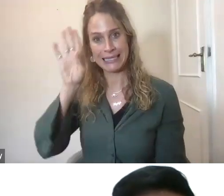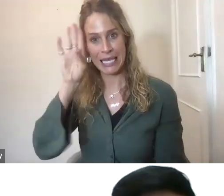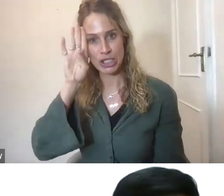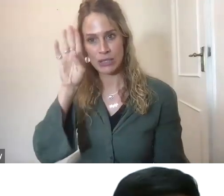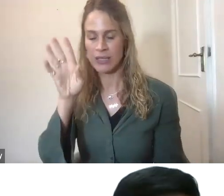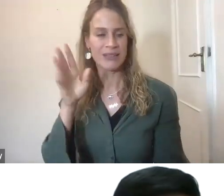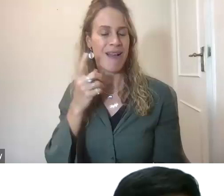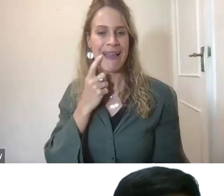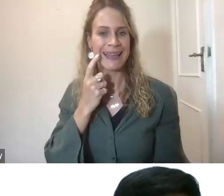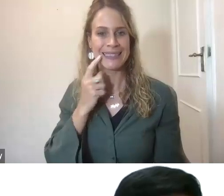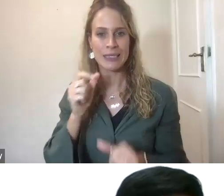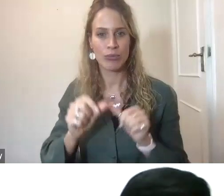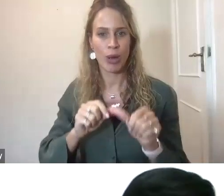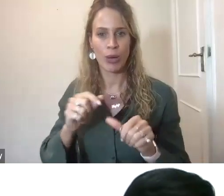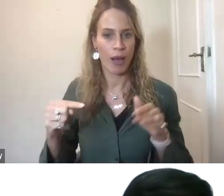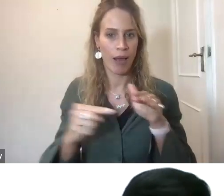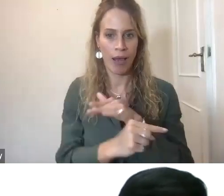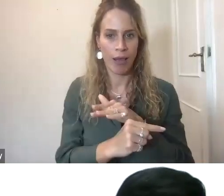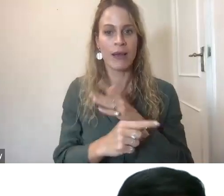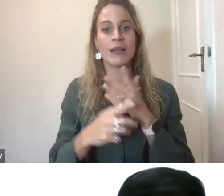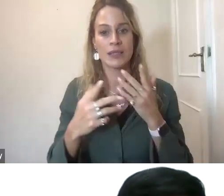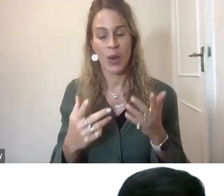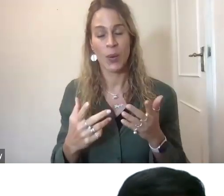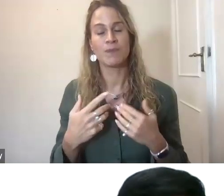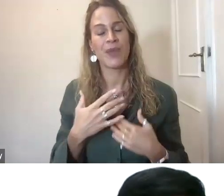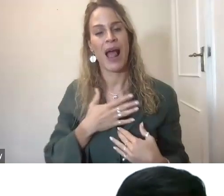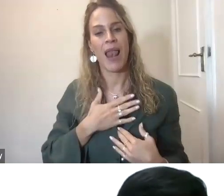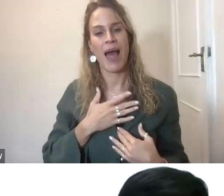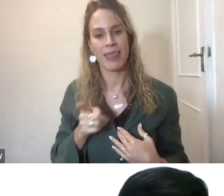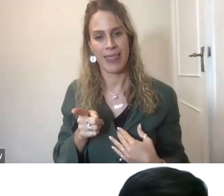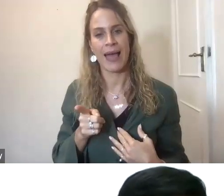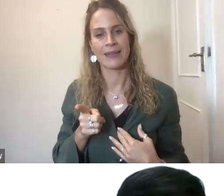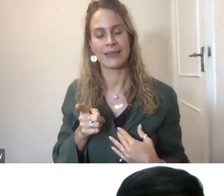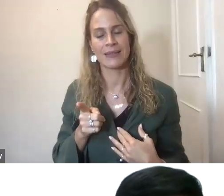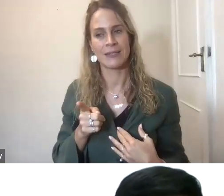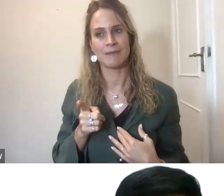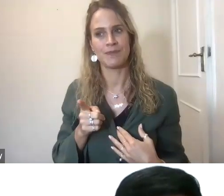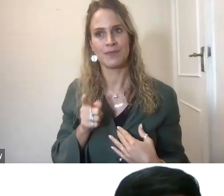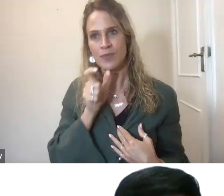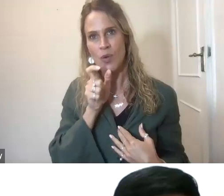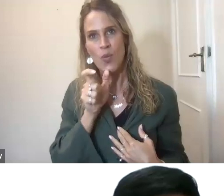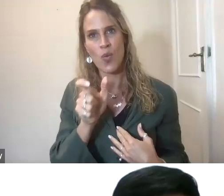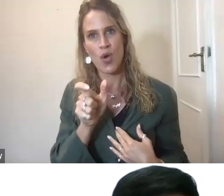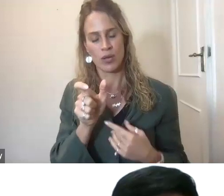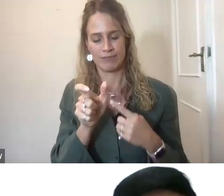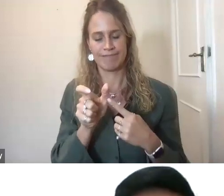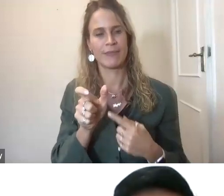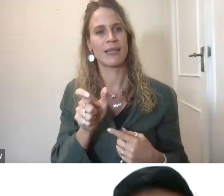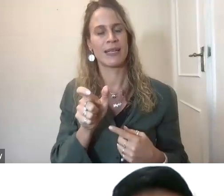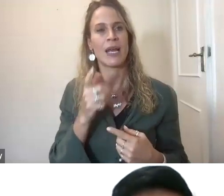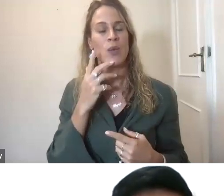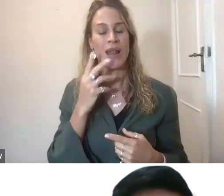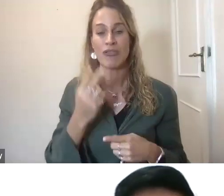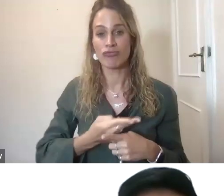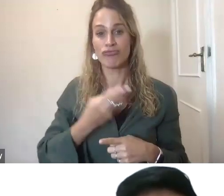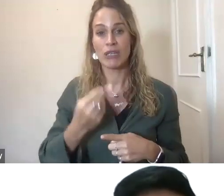easily. And I really like this poem because this is basically like a recurring image whenever a big storm passes by.